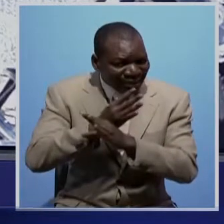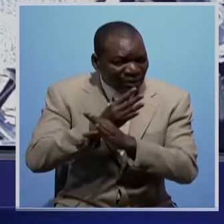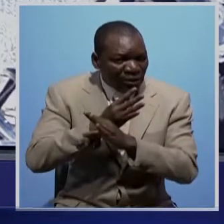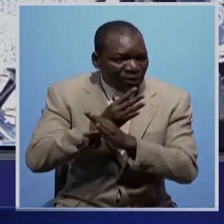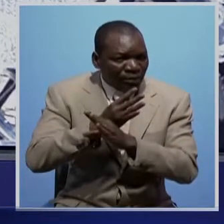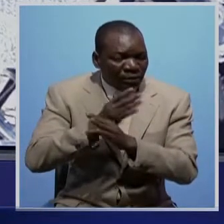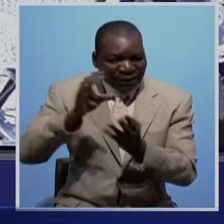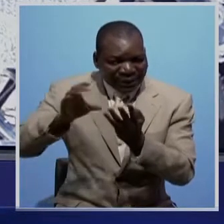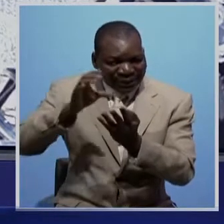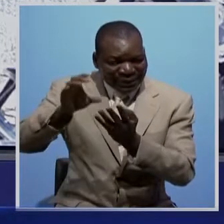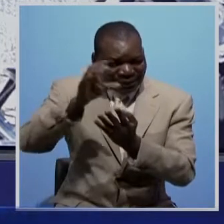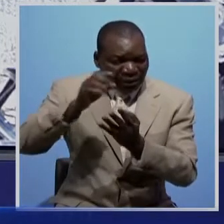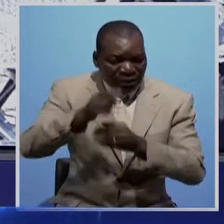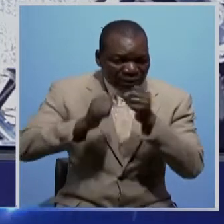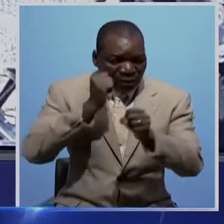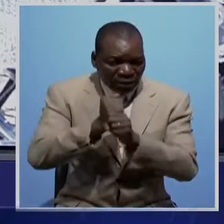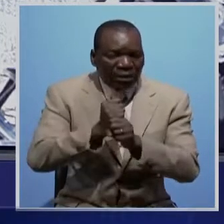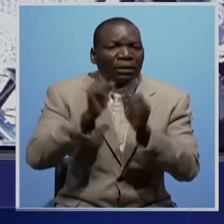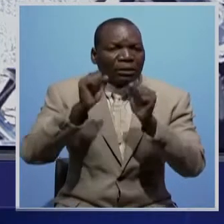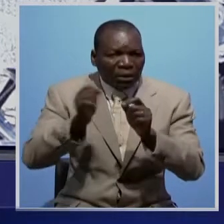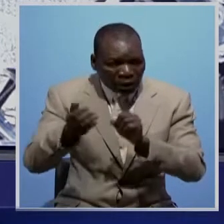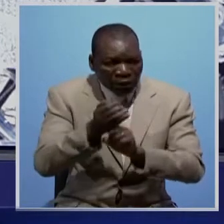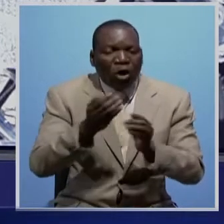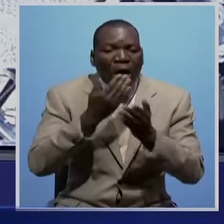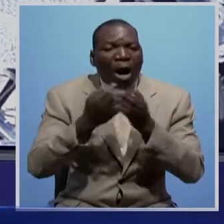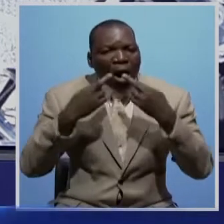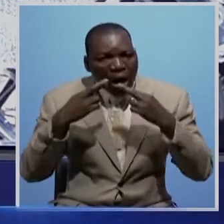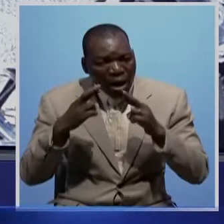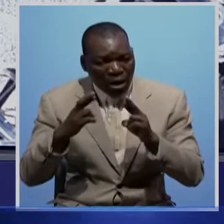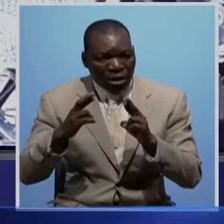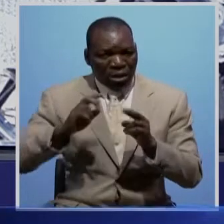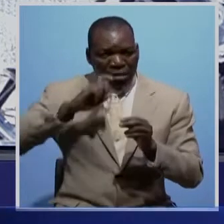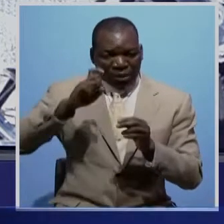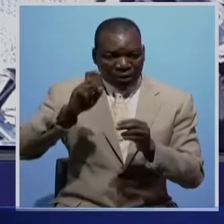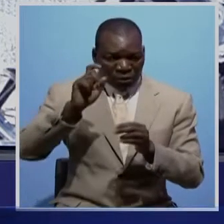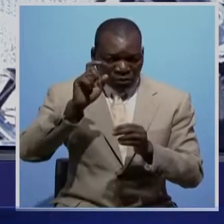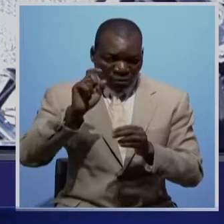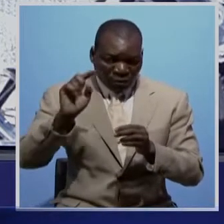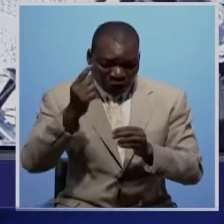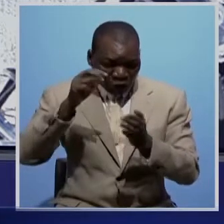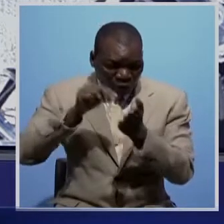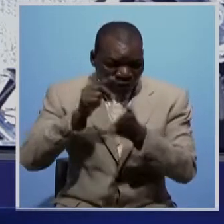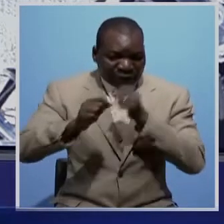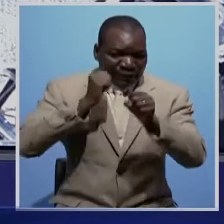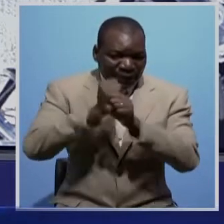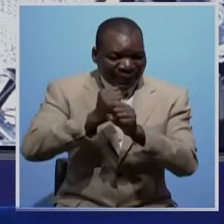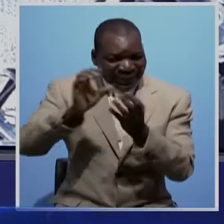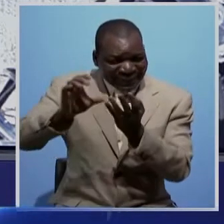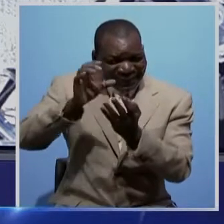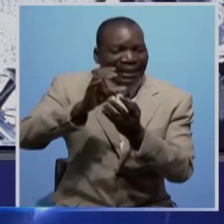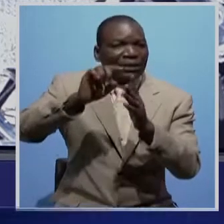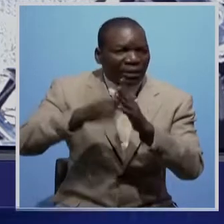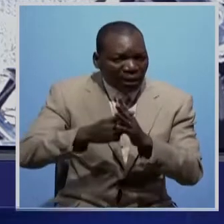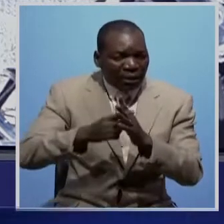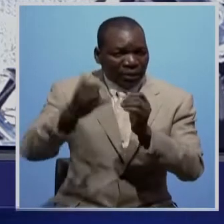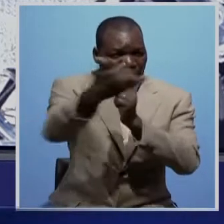desired results are to be achieved. The National Census is scheduled to start on 1st November 2021. He says this will be the first e-census